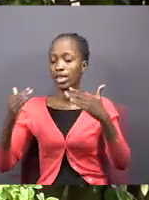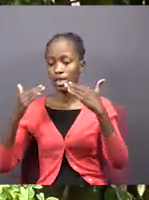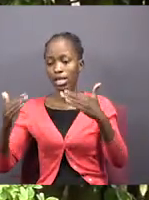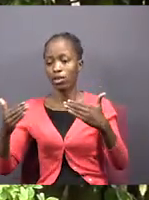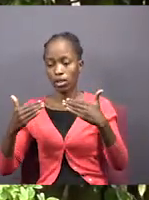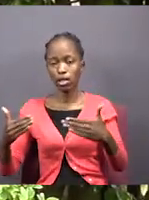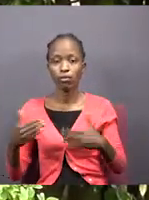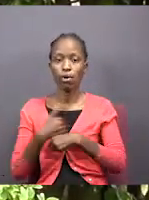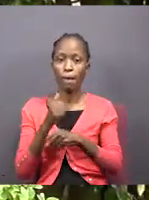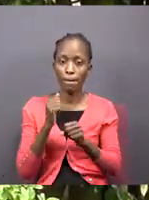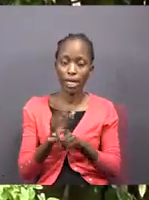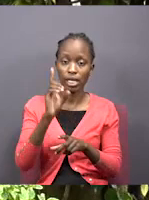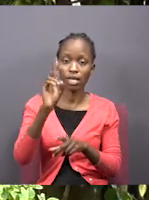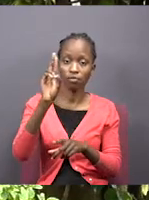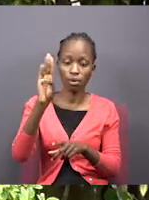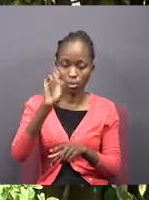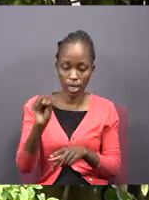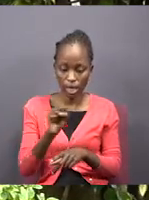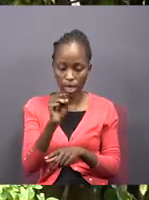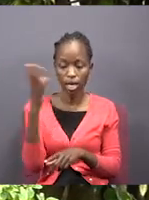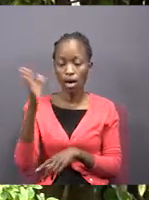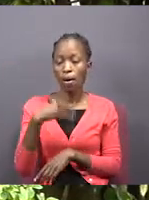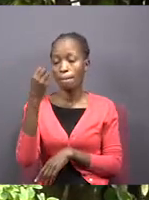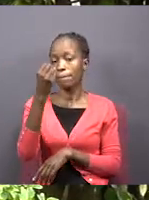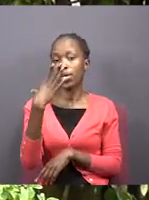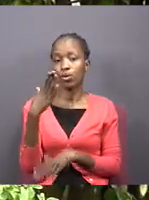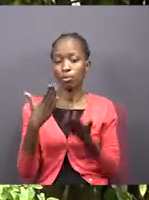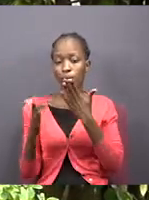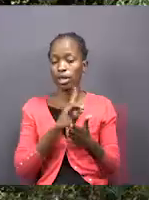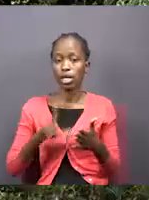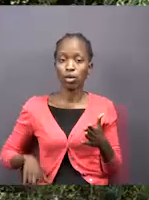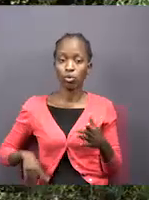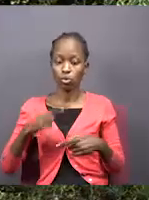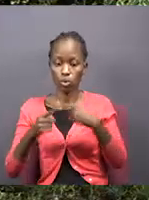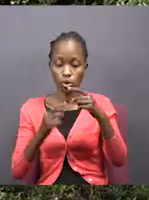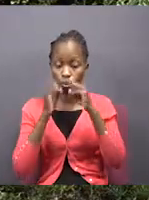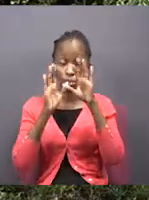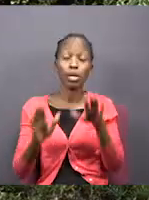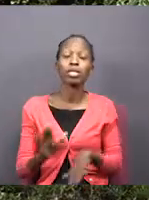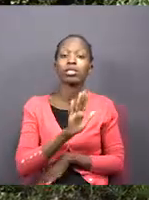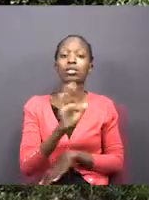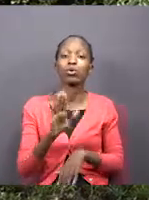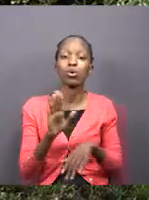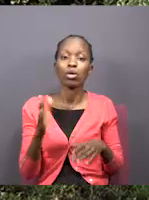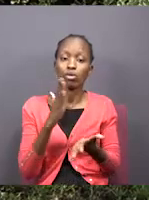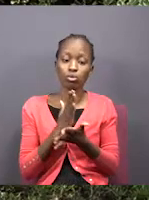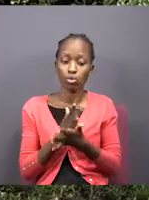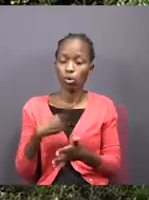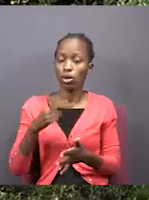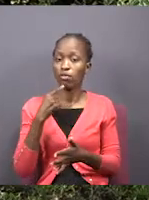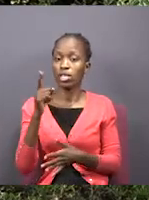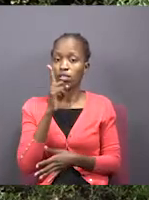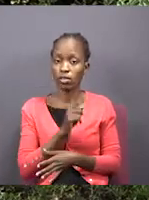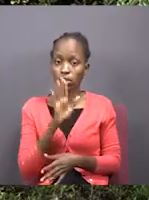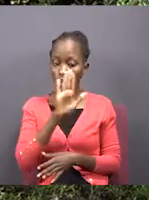so much for making DVBS 2021 colorful and beautiful. May the Lord continue to bless you. And indeed, as we